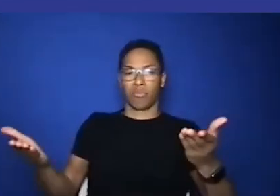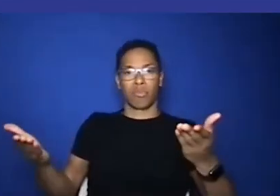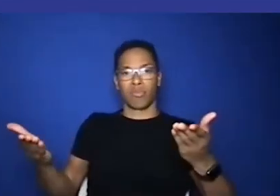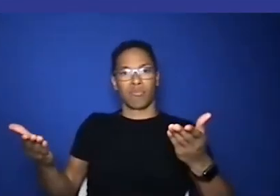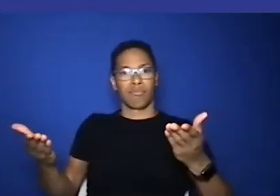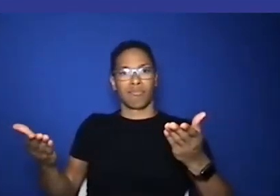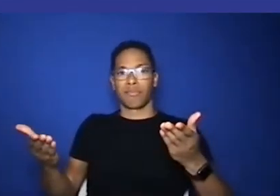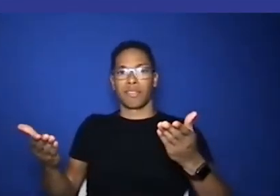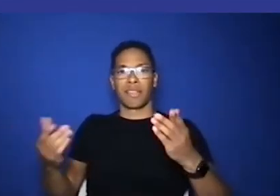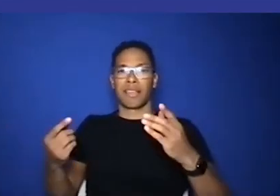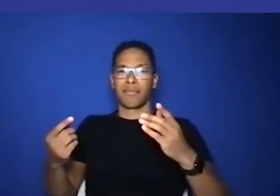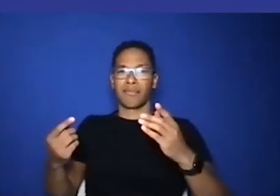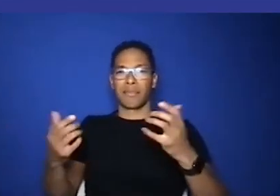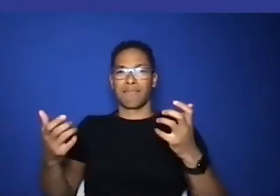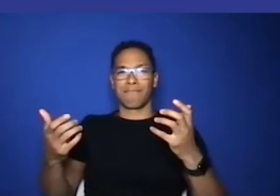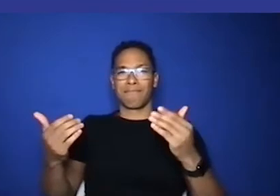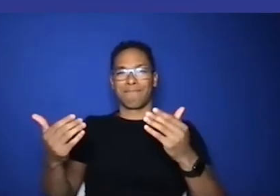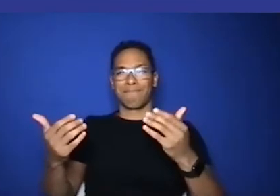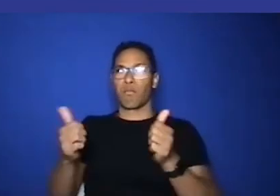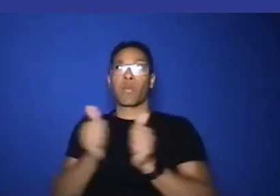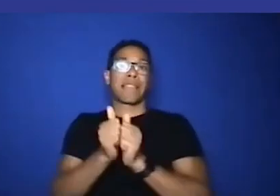of openness?